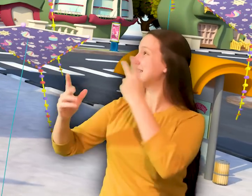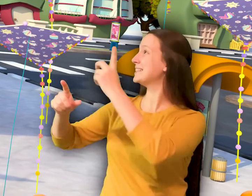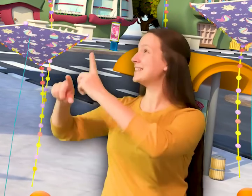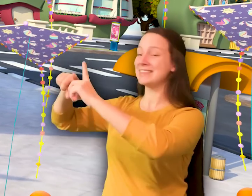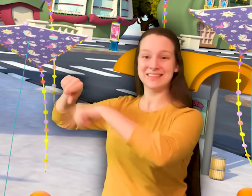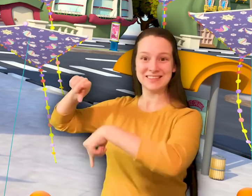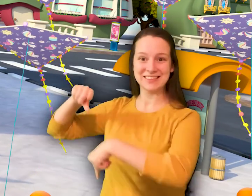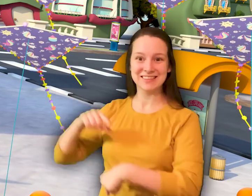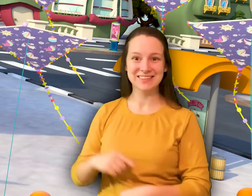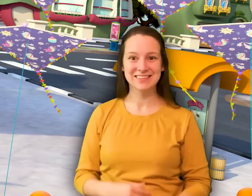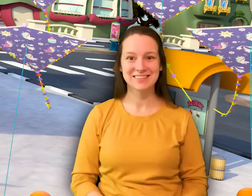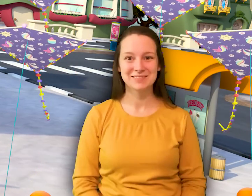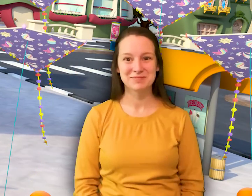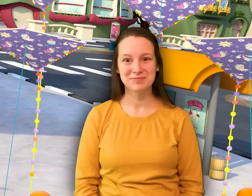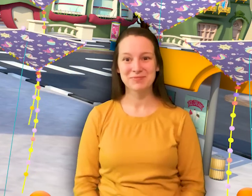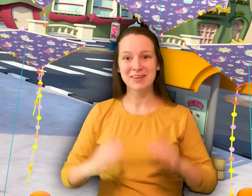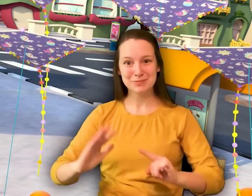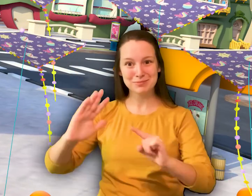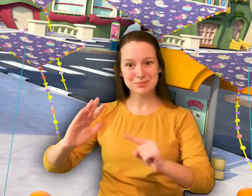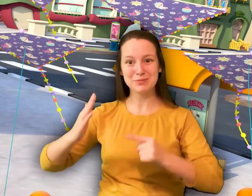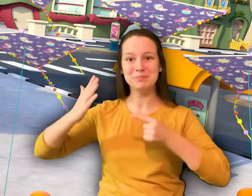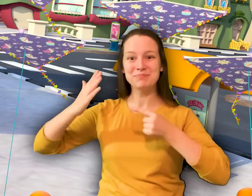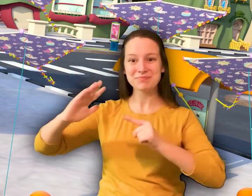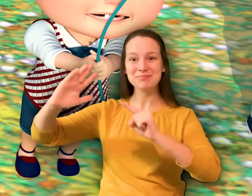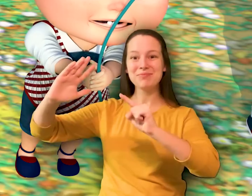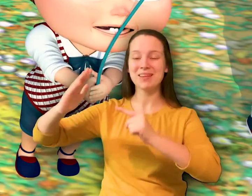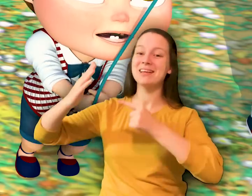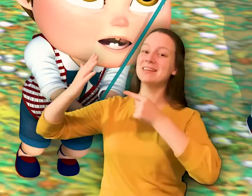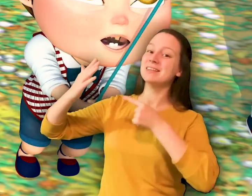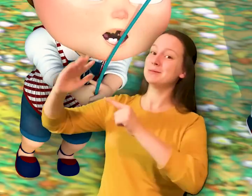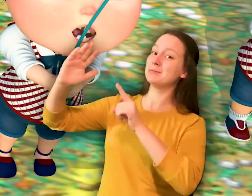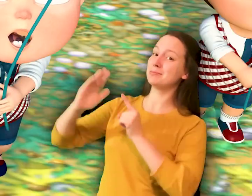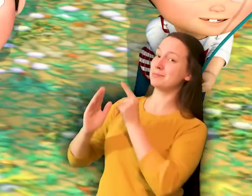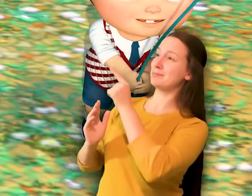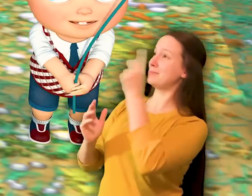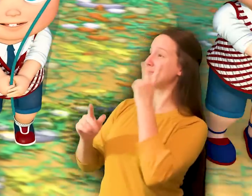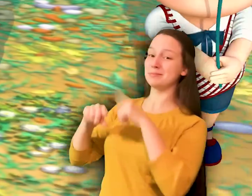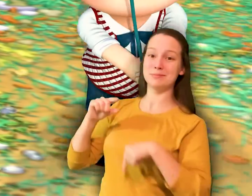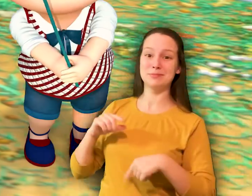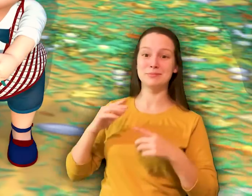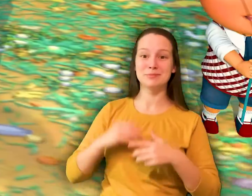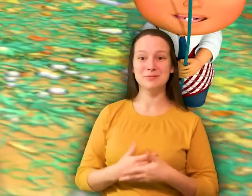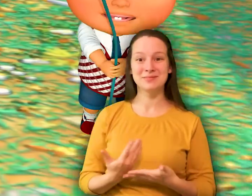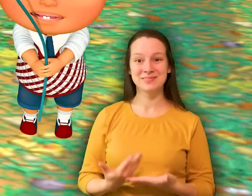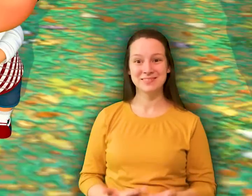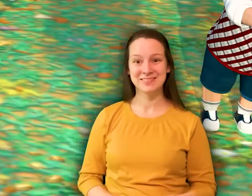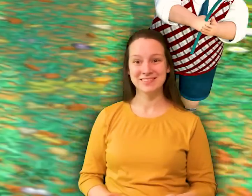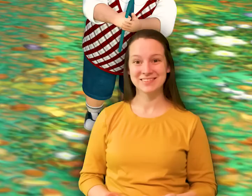kite flying out of sight here we go with the kite flying out of